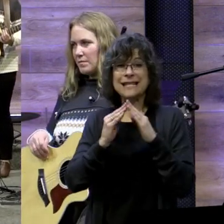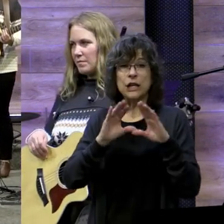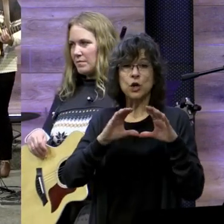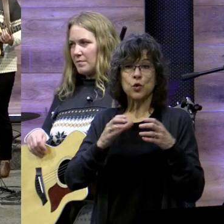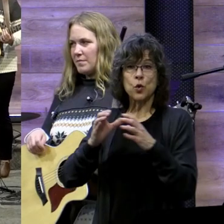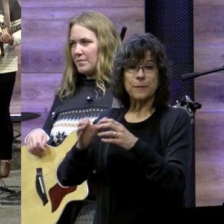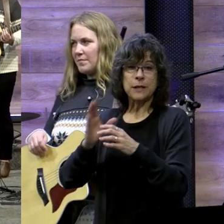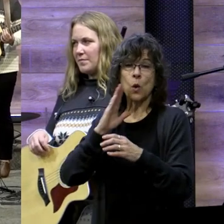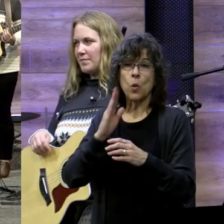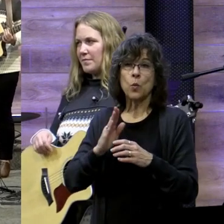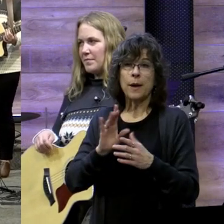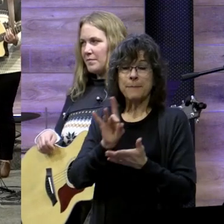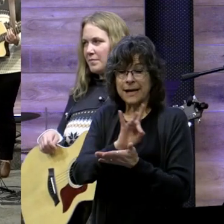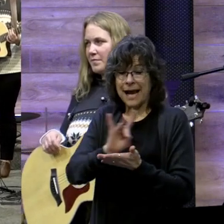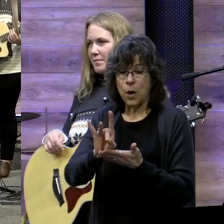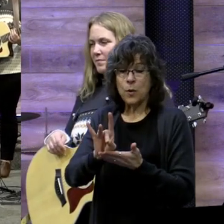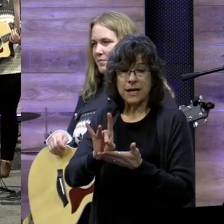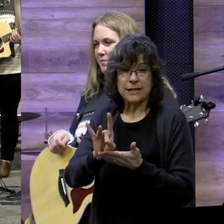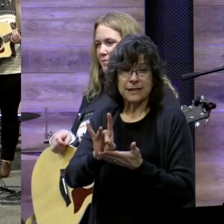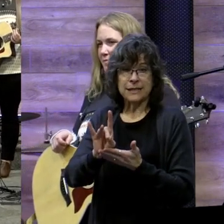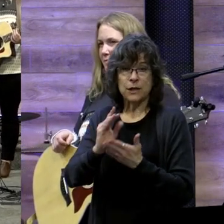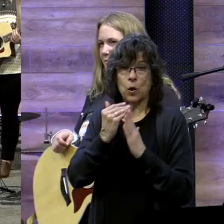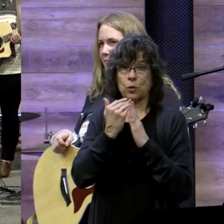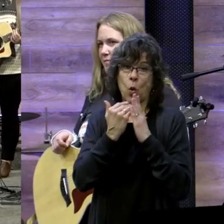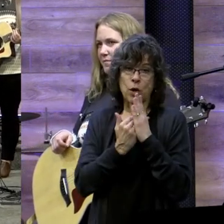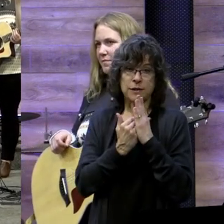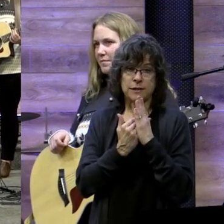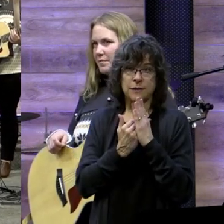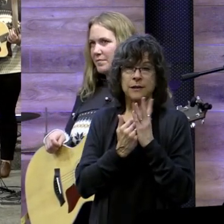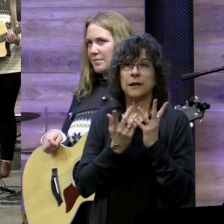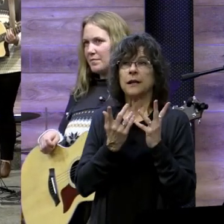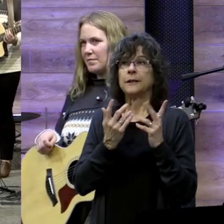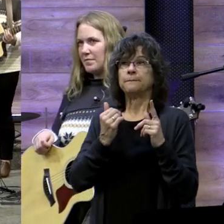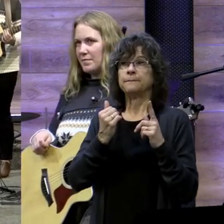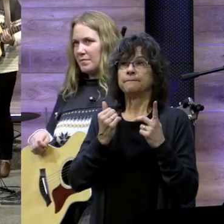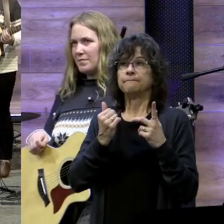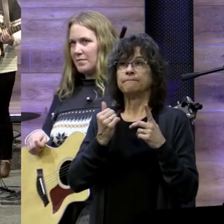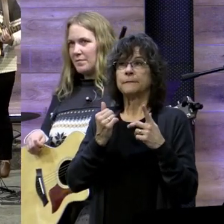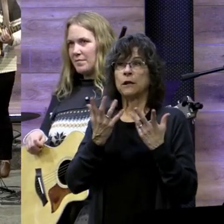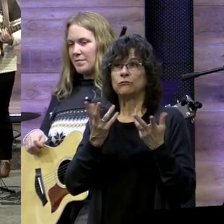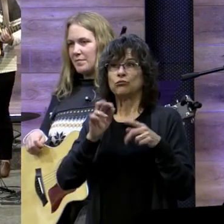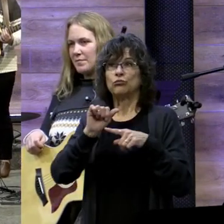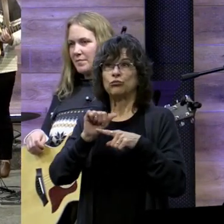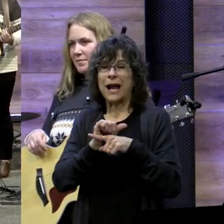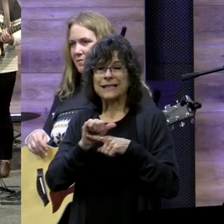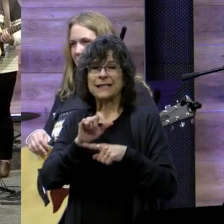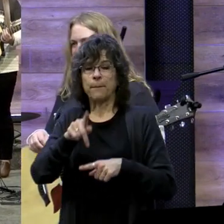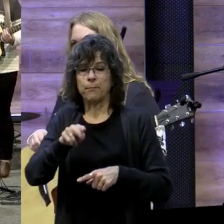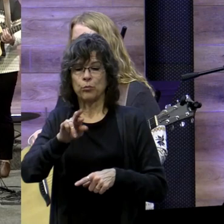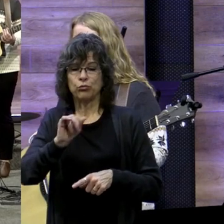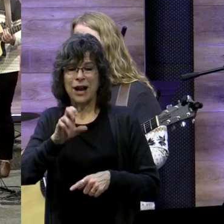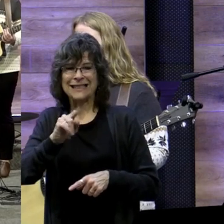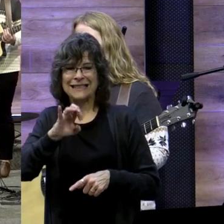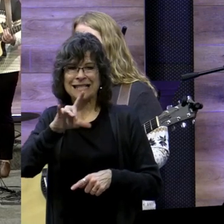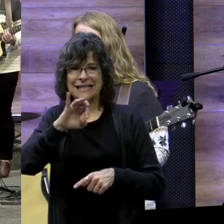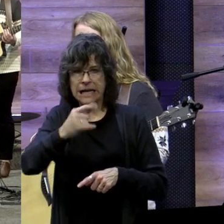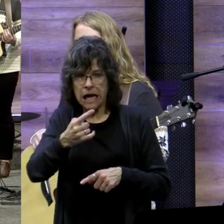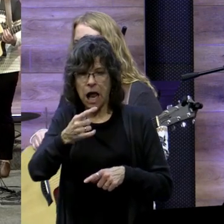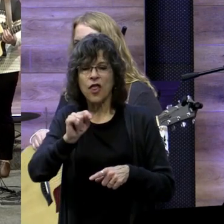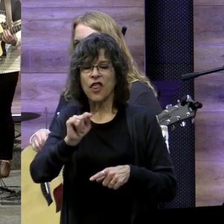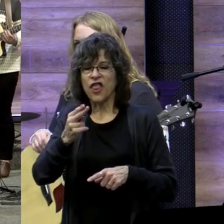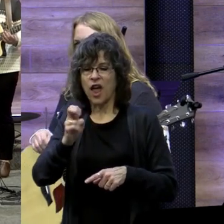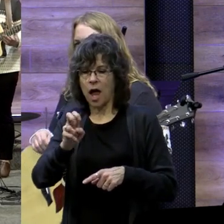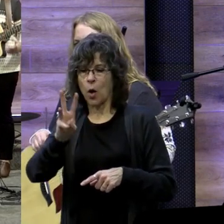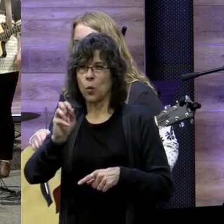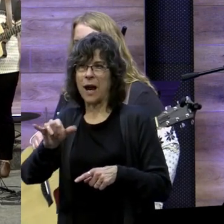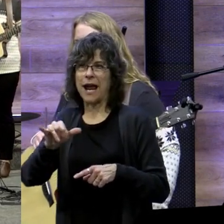through an 8-week course going through Practicing the Way, which is a book by John Mark Comer, but we're going to go through the